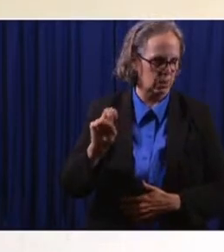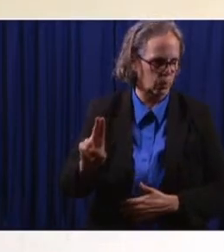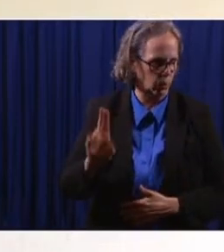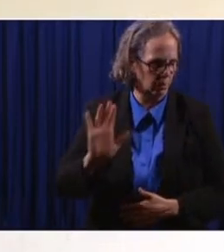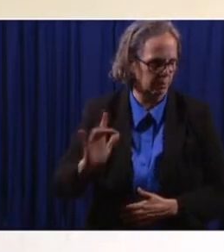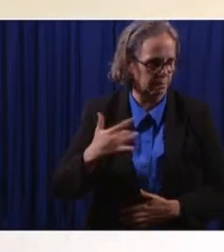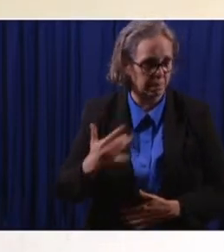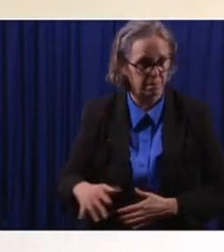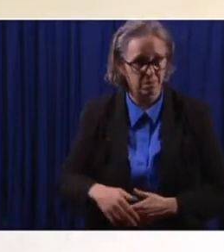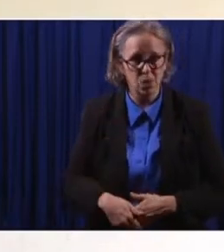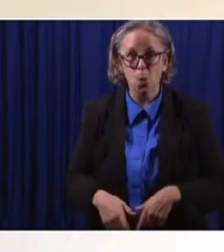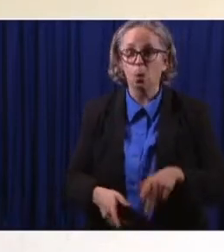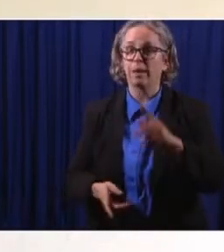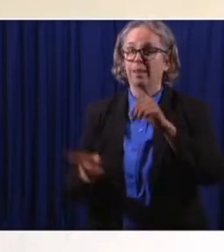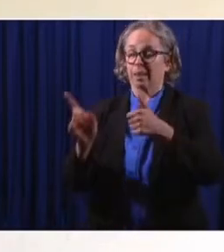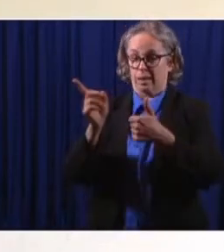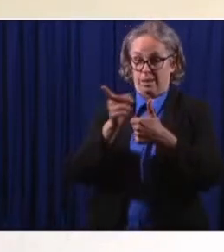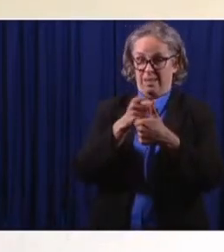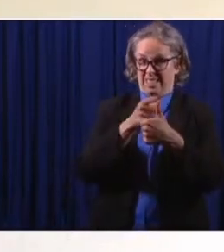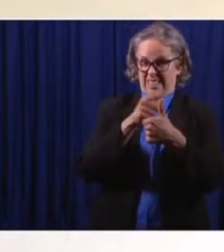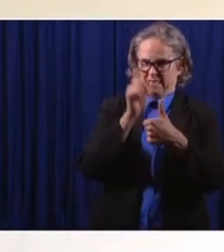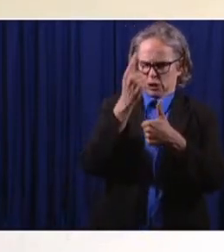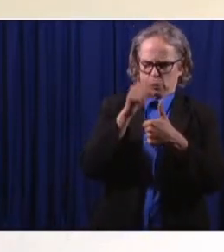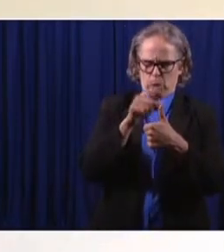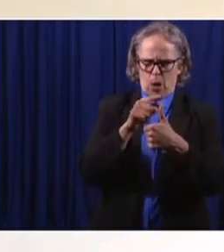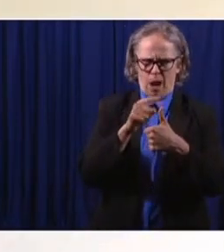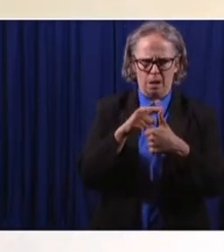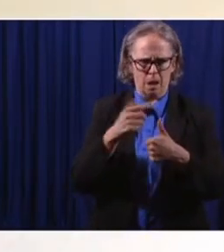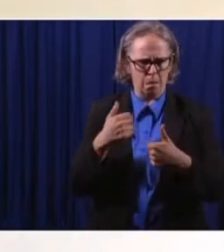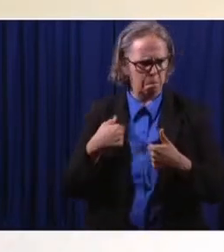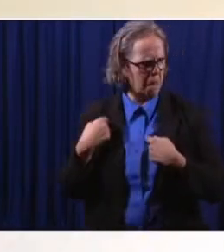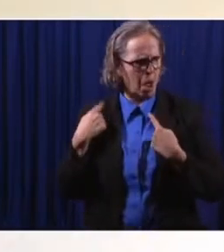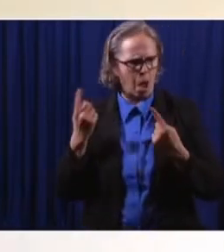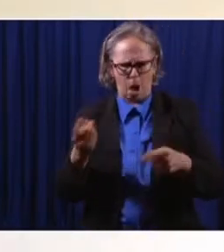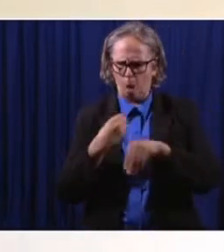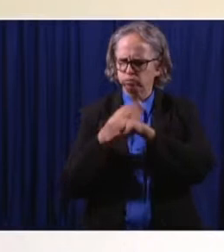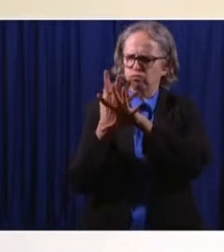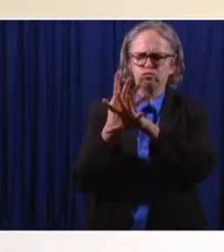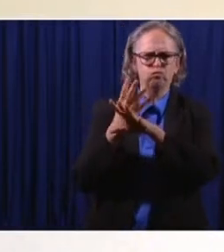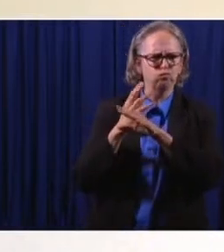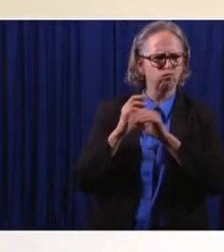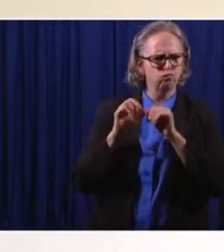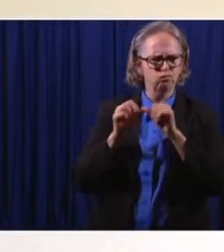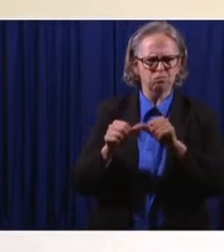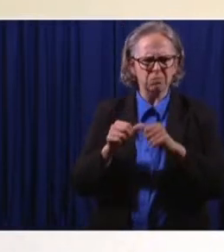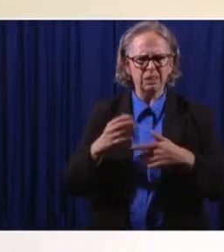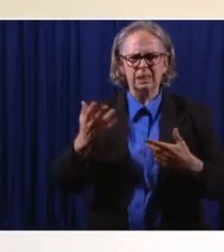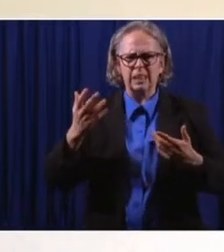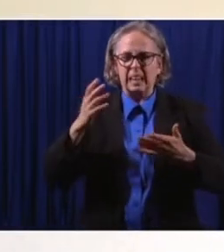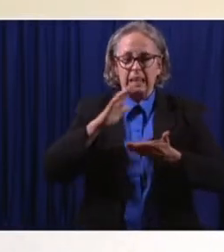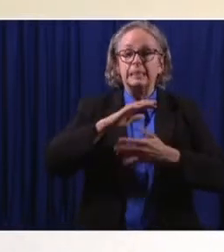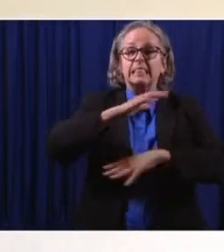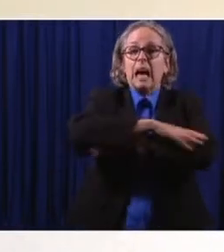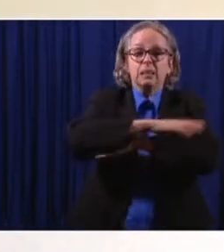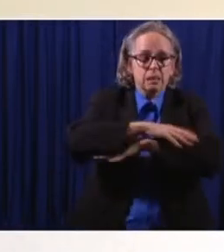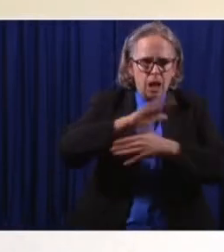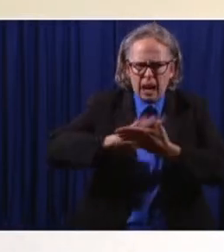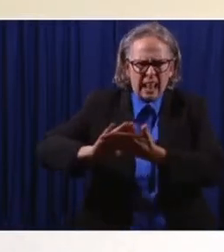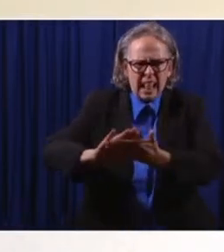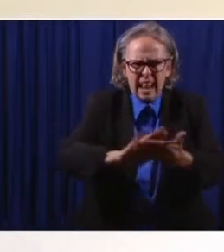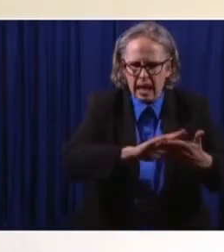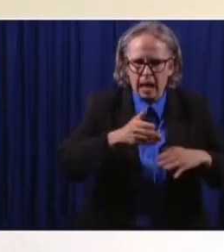hybrid method, and it's going, I would say, very well. We wipe our desks down after each